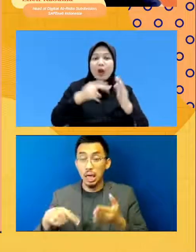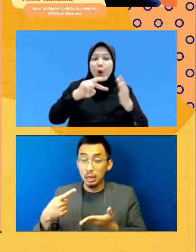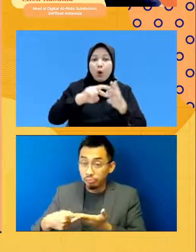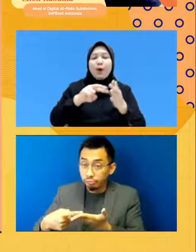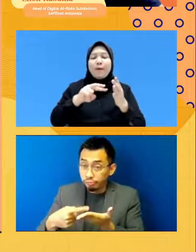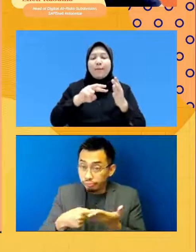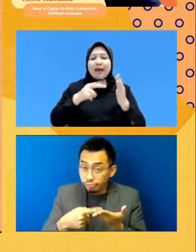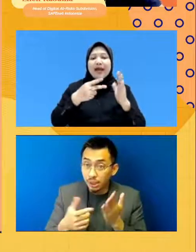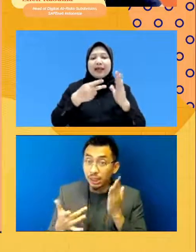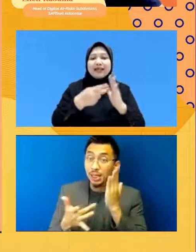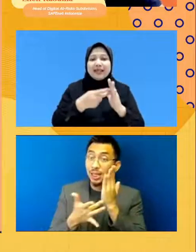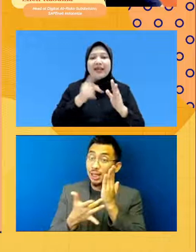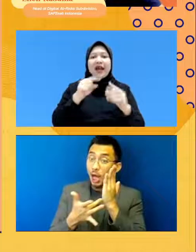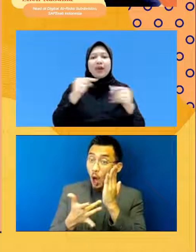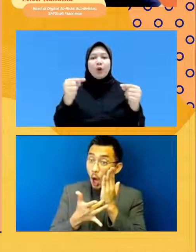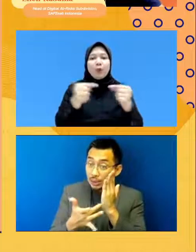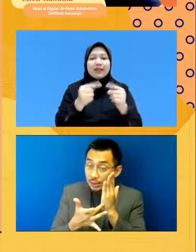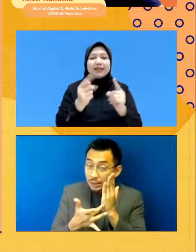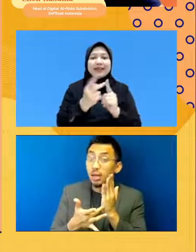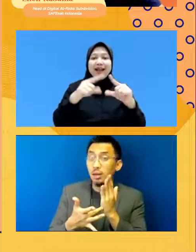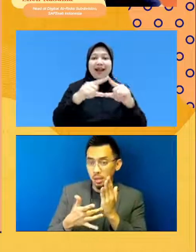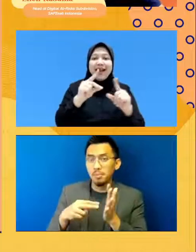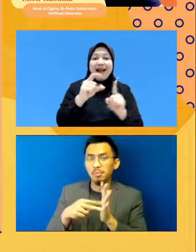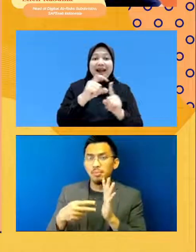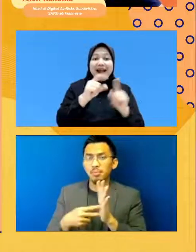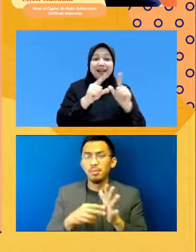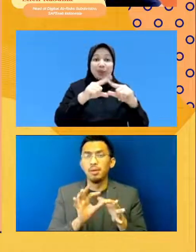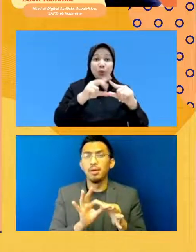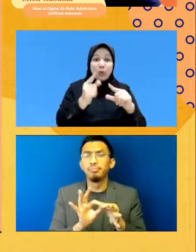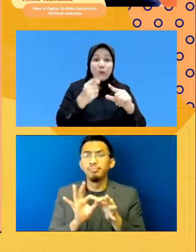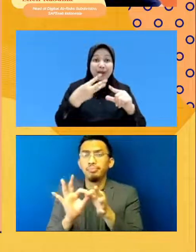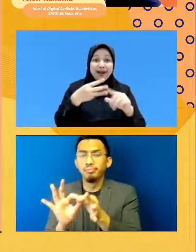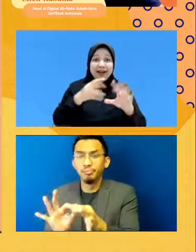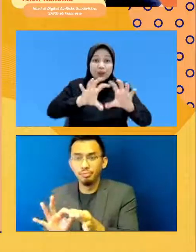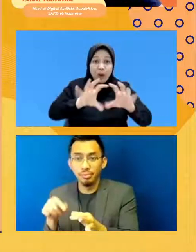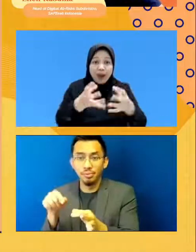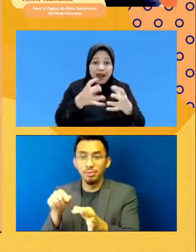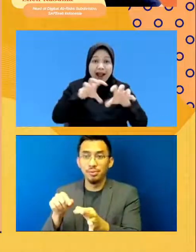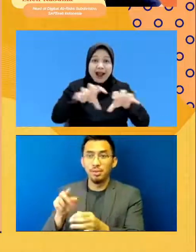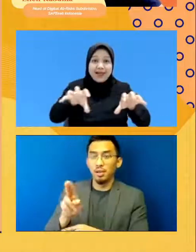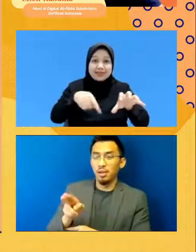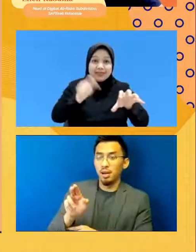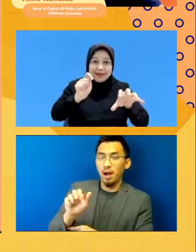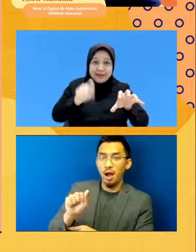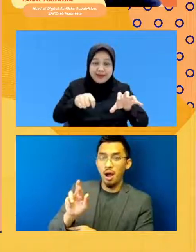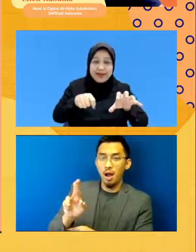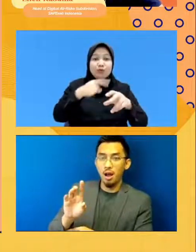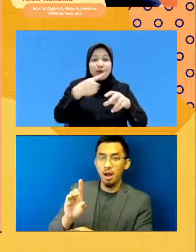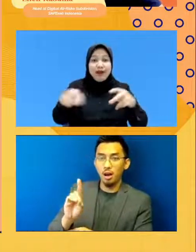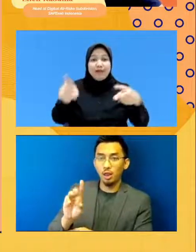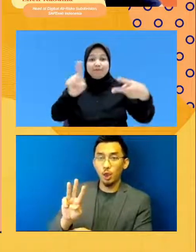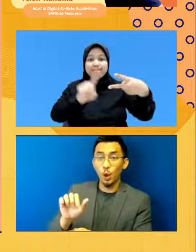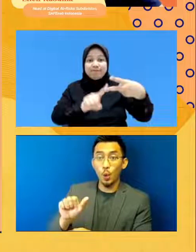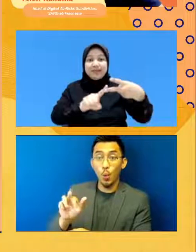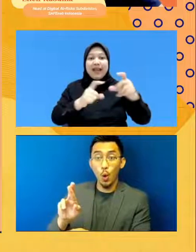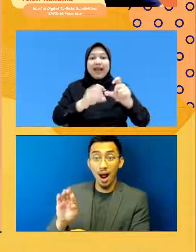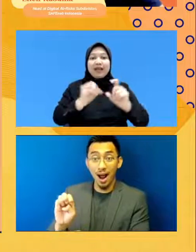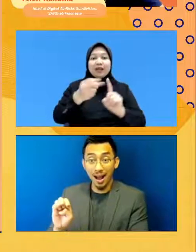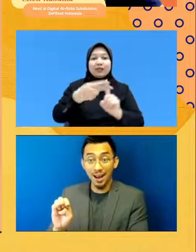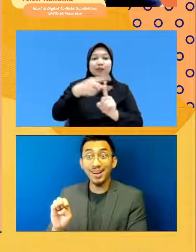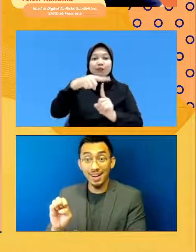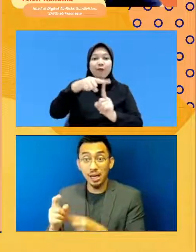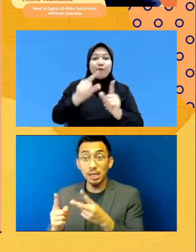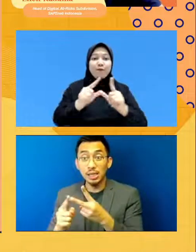hardware, the gadget or the devices that we use, and then there is also software, the applications that we